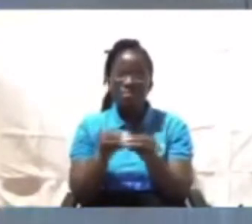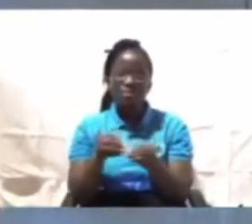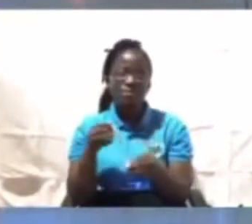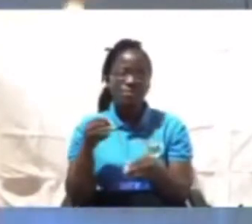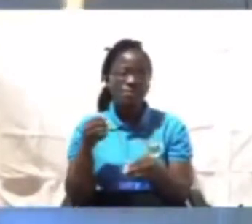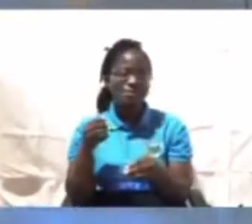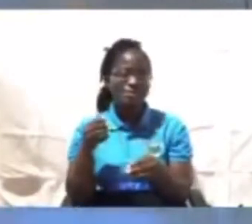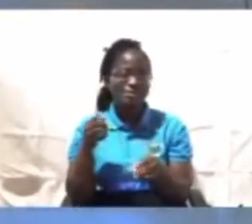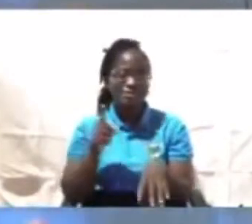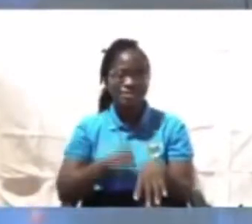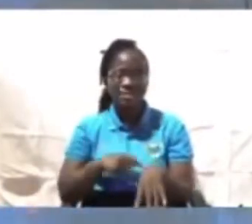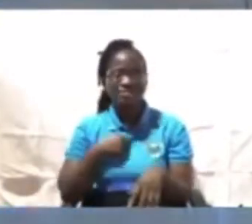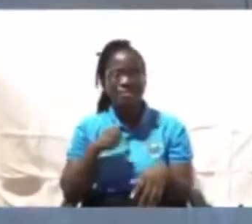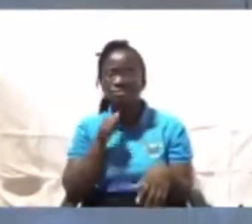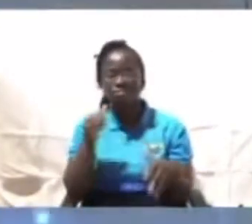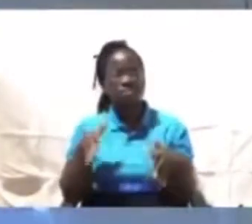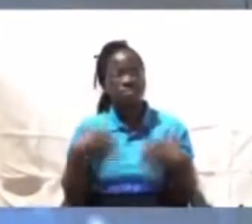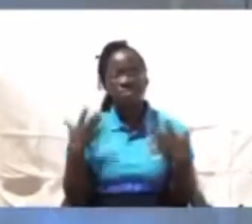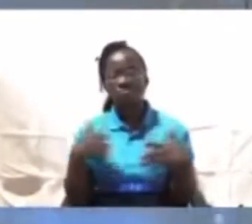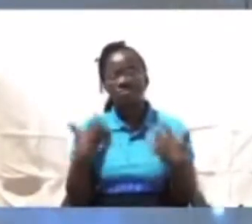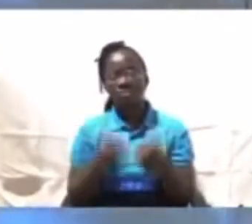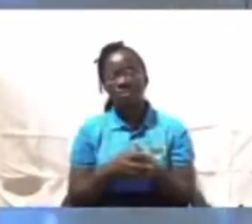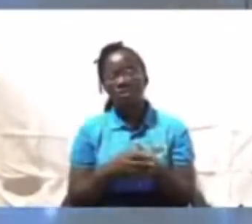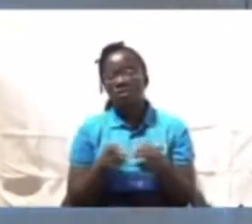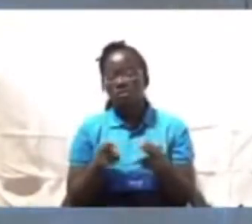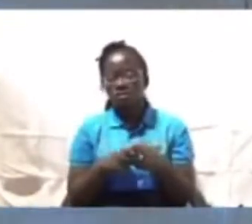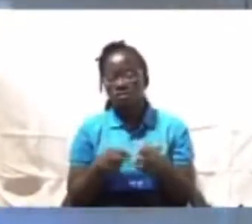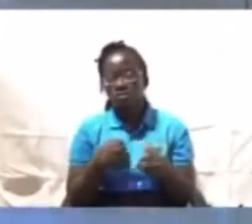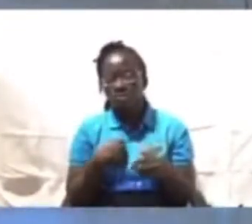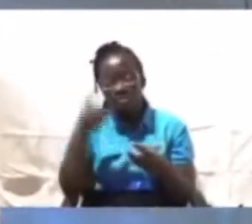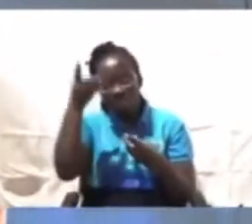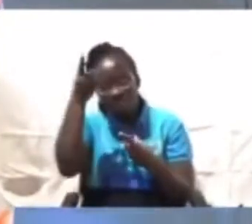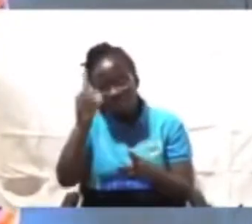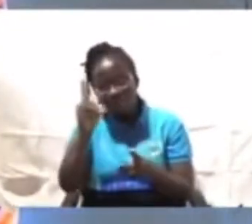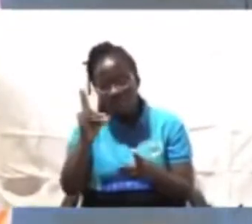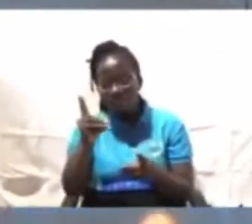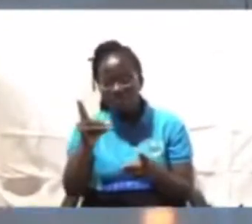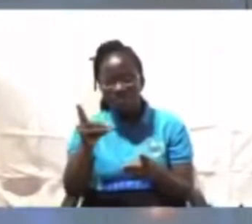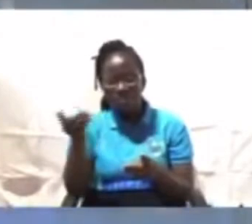My winner, I feel more penny power, more money tummy. Meet me drowning so.